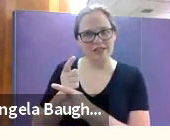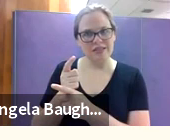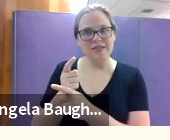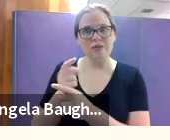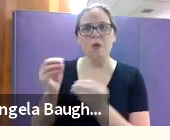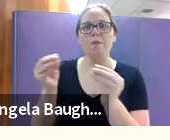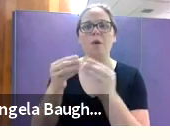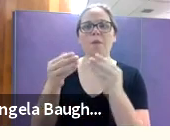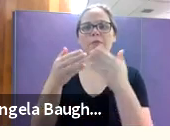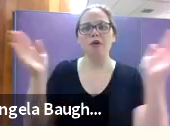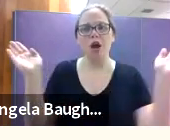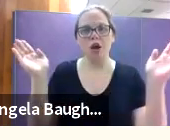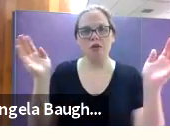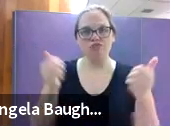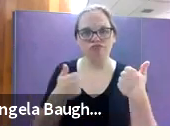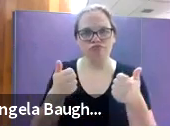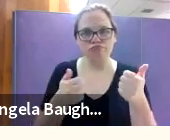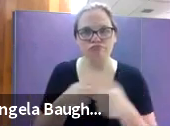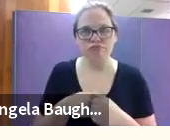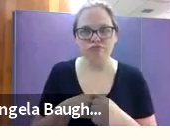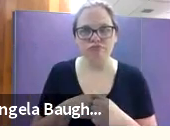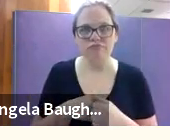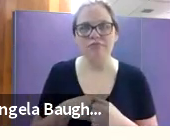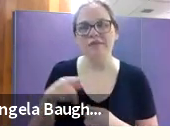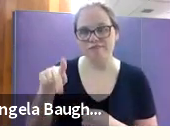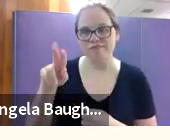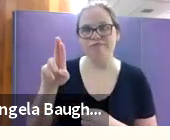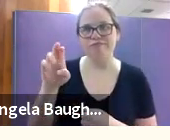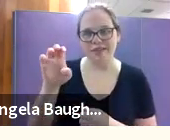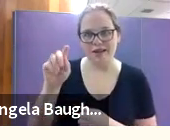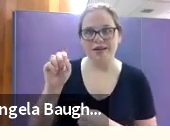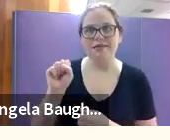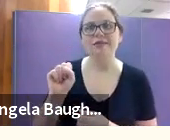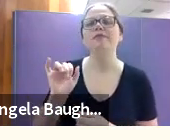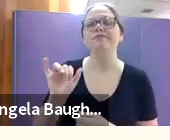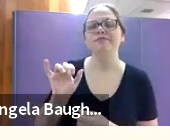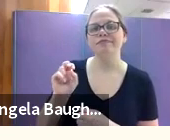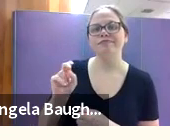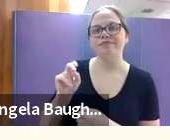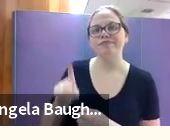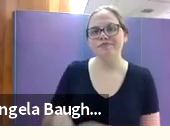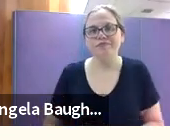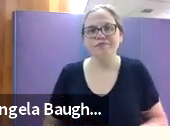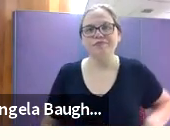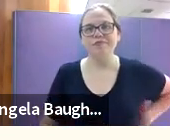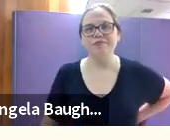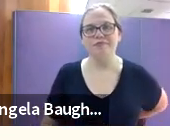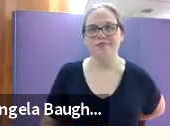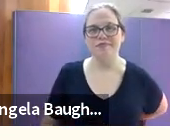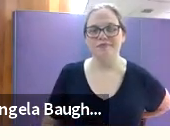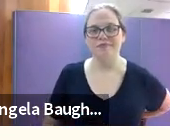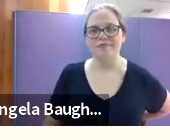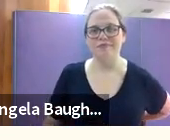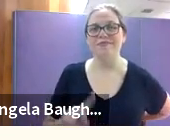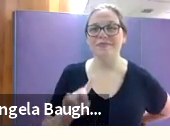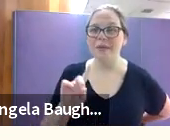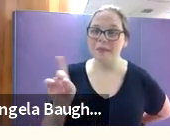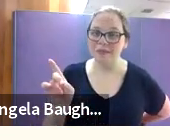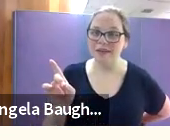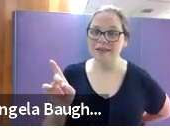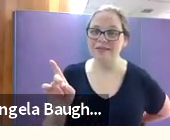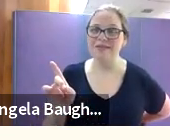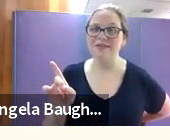broader? I believe Joanne, it was pre-eds. Oh, it was pre-eds, okay. Mhm. But it's